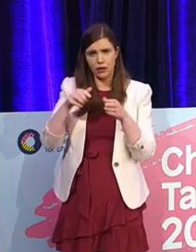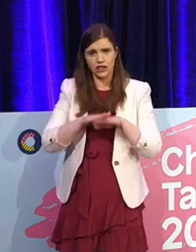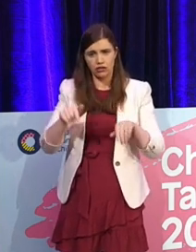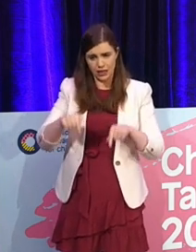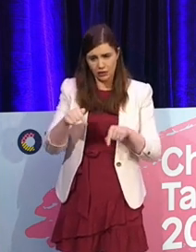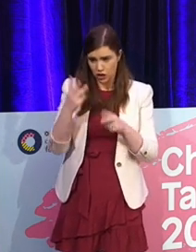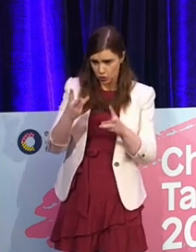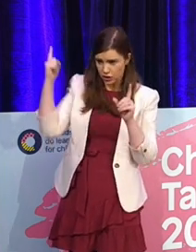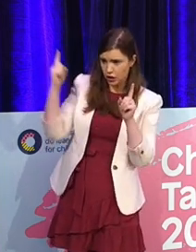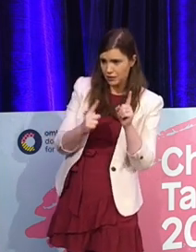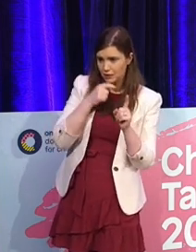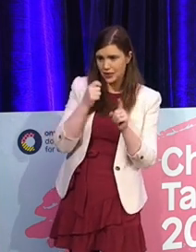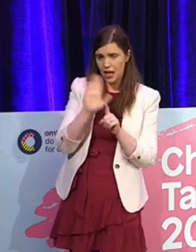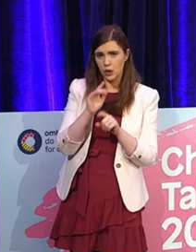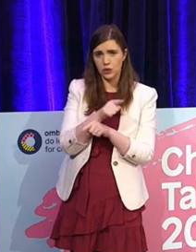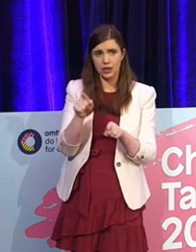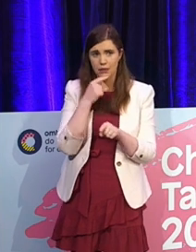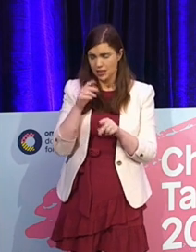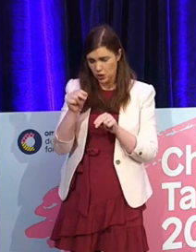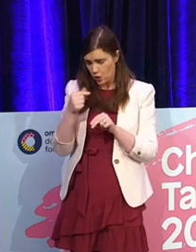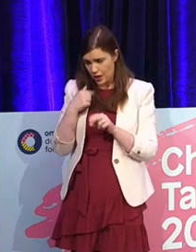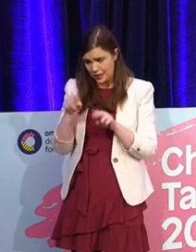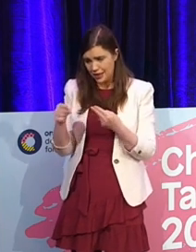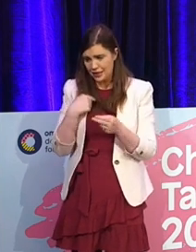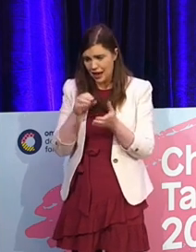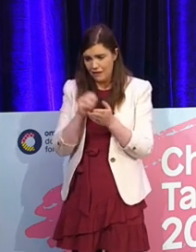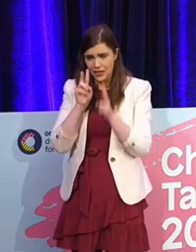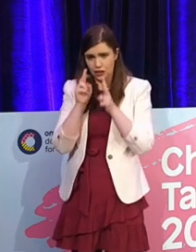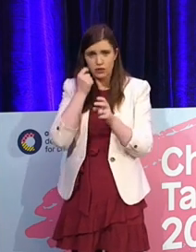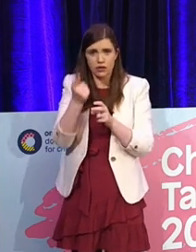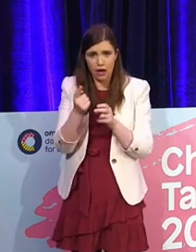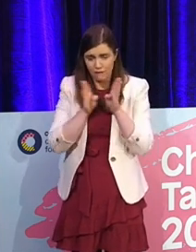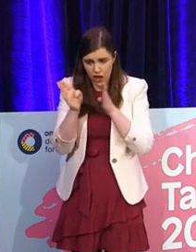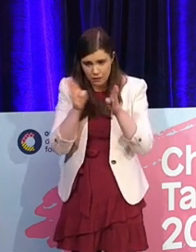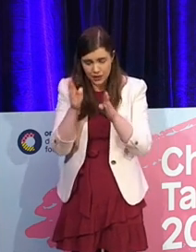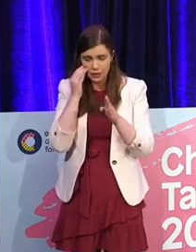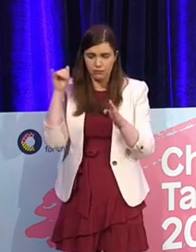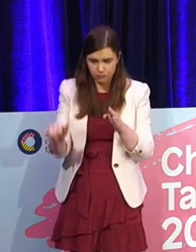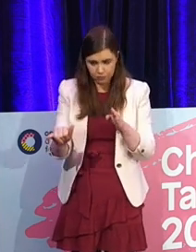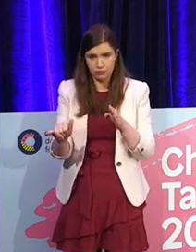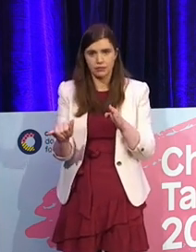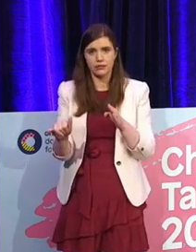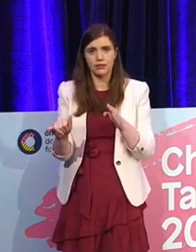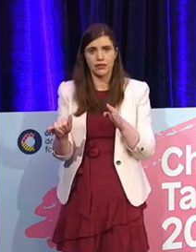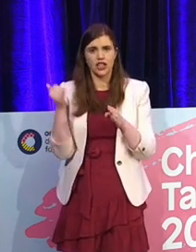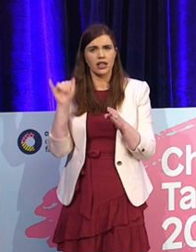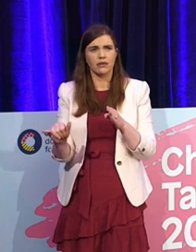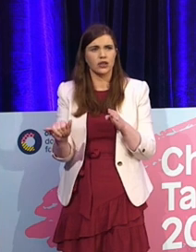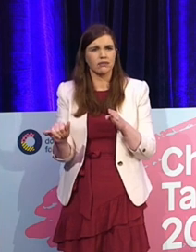want to come down and say hello to them? And I said, no, I can't. I have an interview tomorrow. I'm up to my eyes. I'm very, very busy. So I put down the phone. And as soon as I